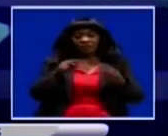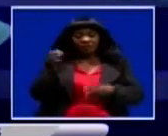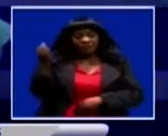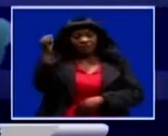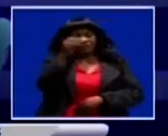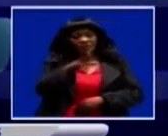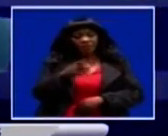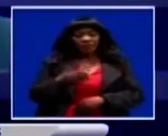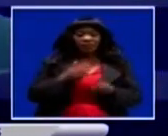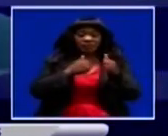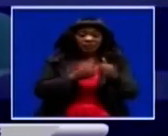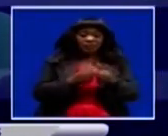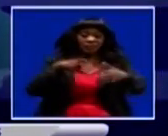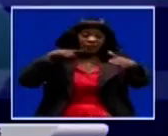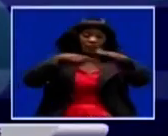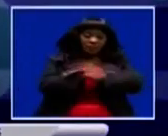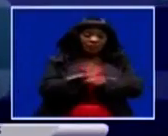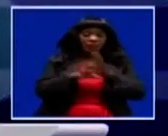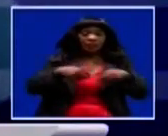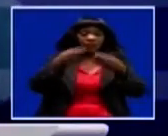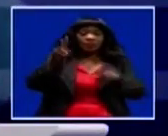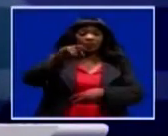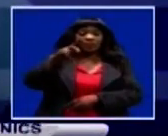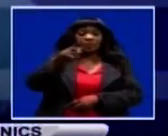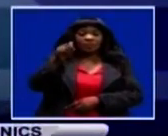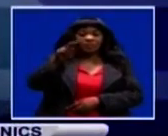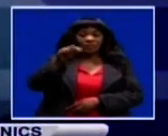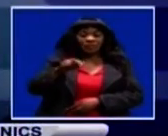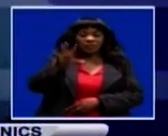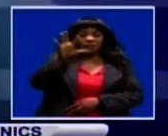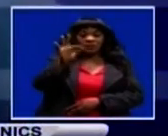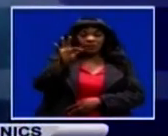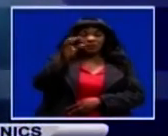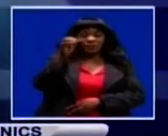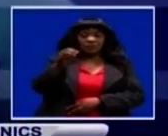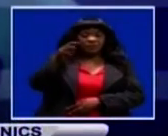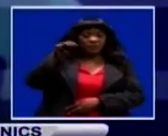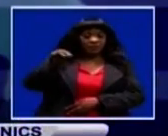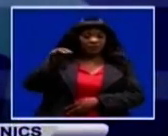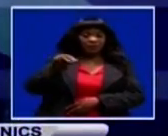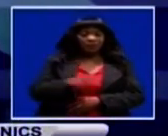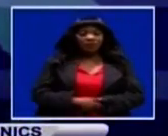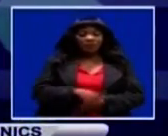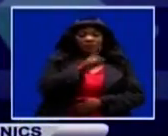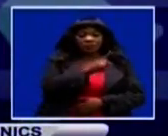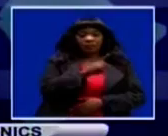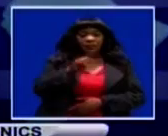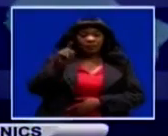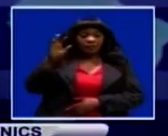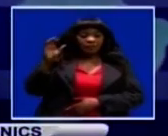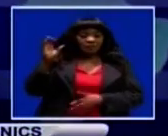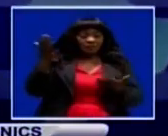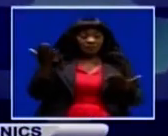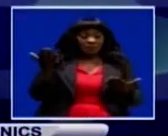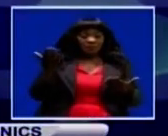a penalty given to Nkana in the additional time of 90 minutes, with the match tied at 1-1. During the Charity Shield